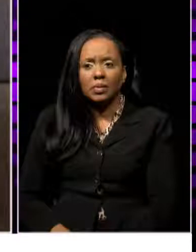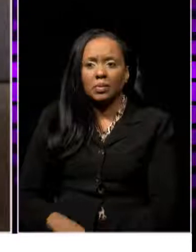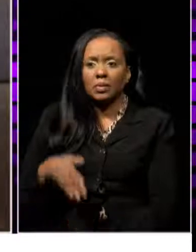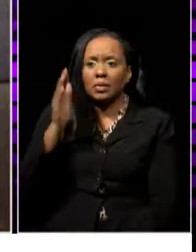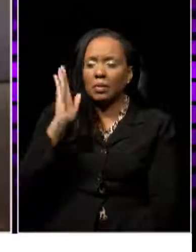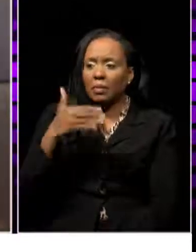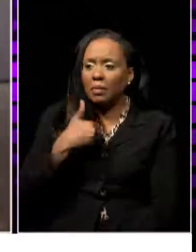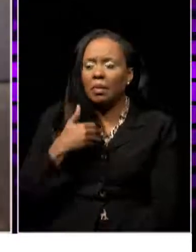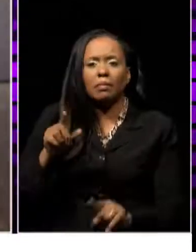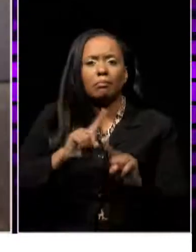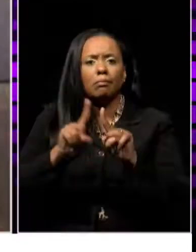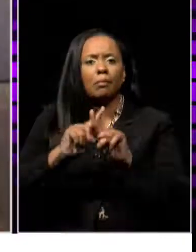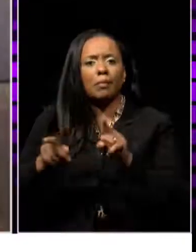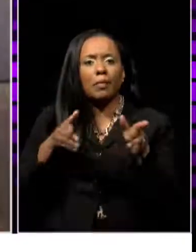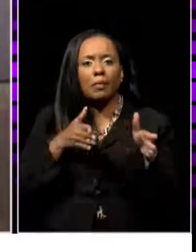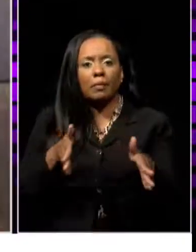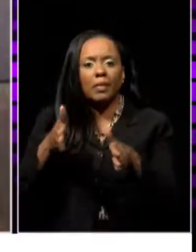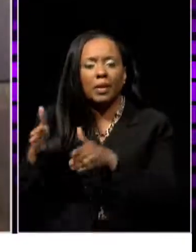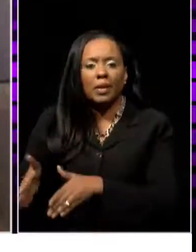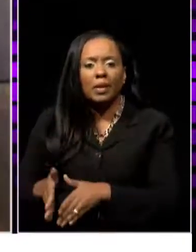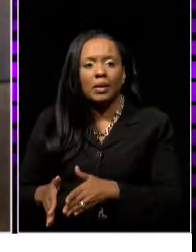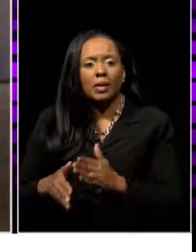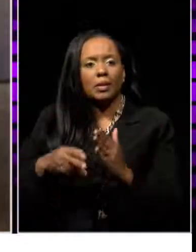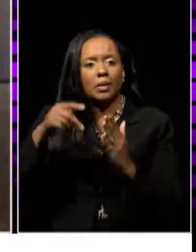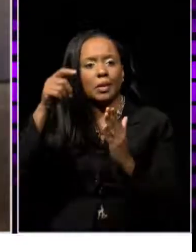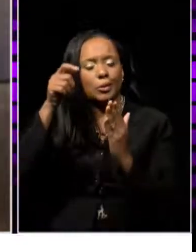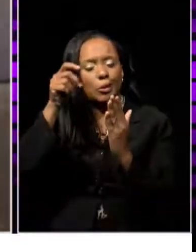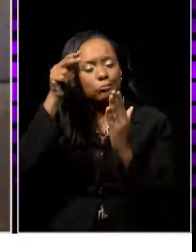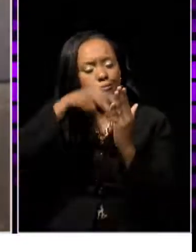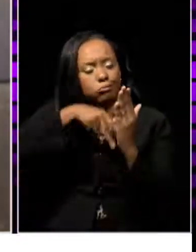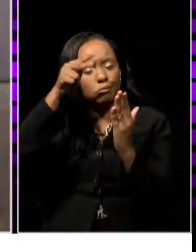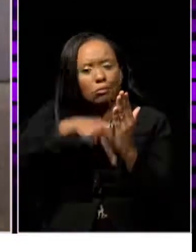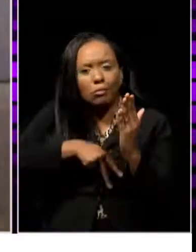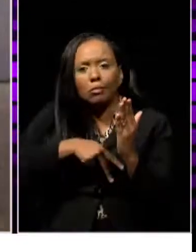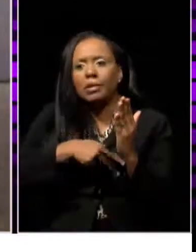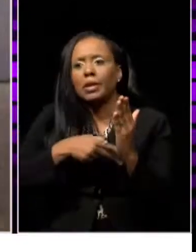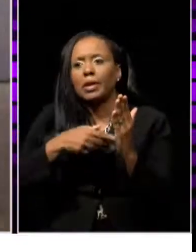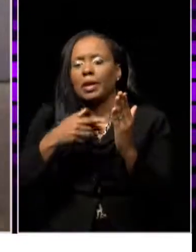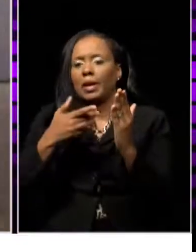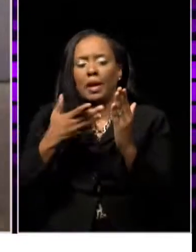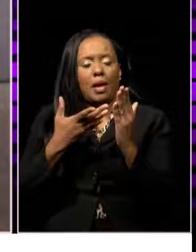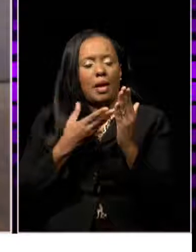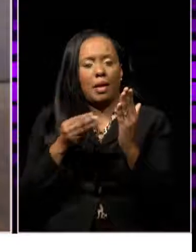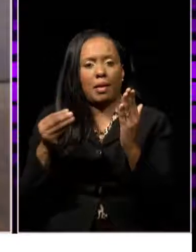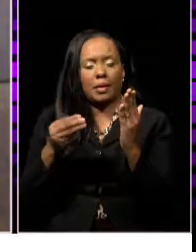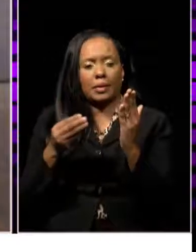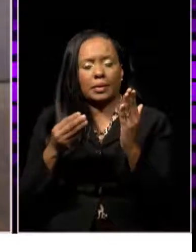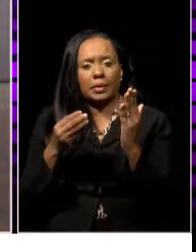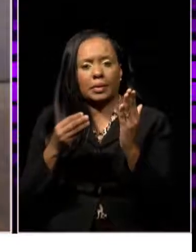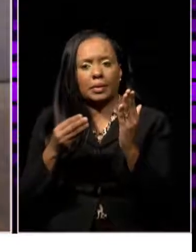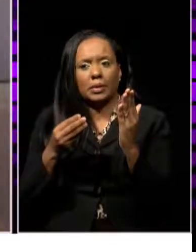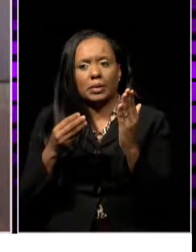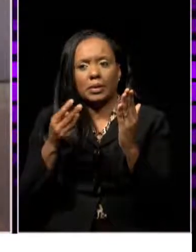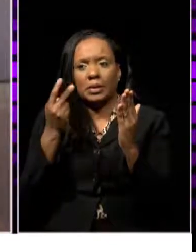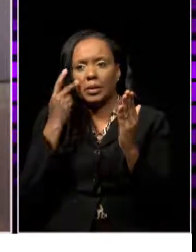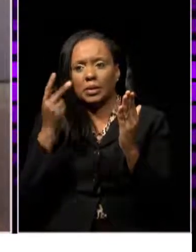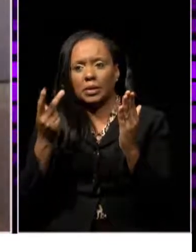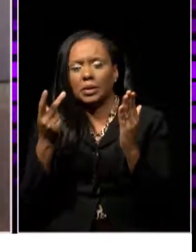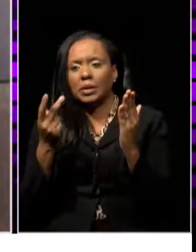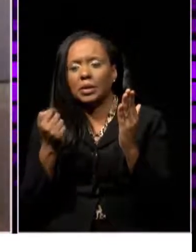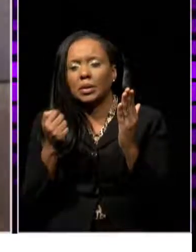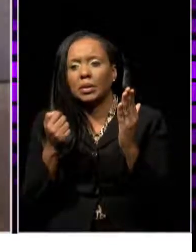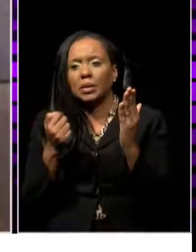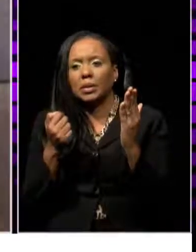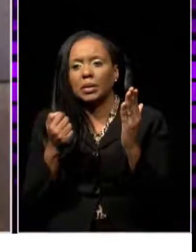look at the script while the children are writing the work. They will also find ways to look and see